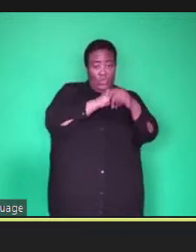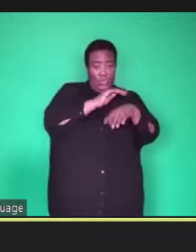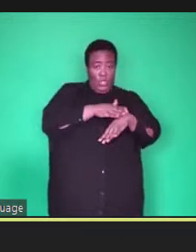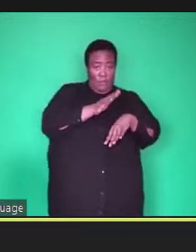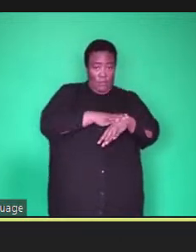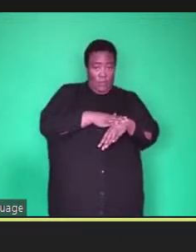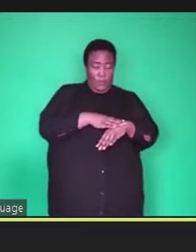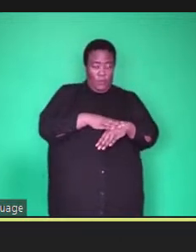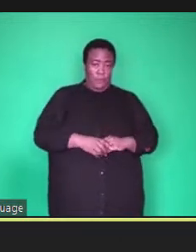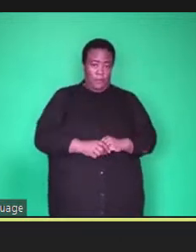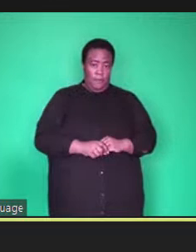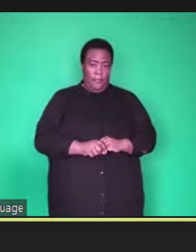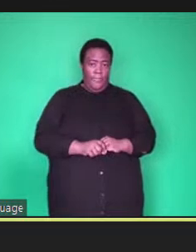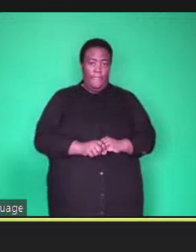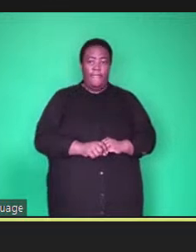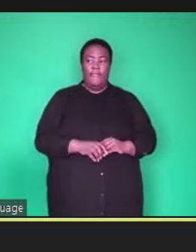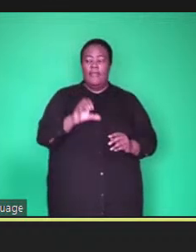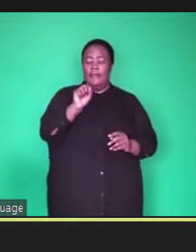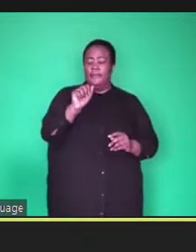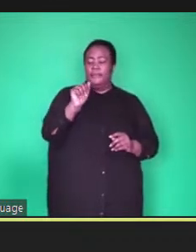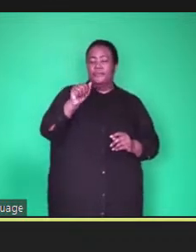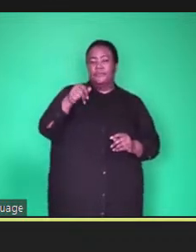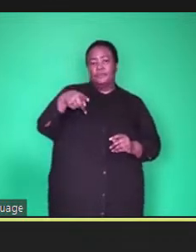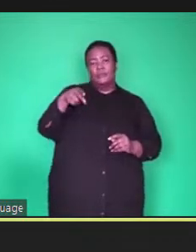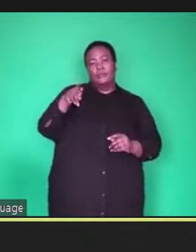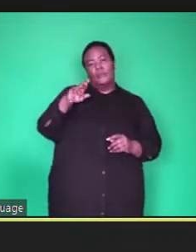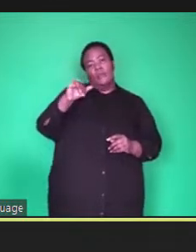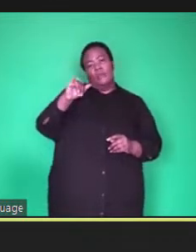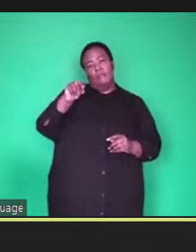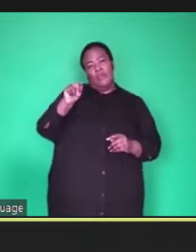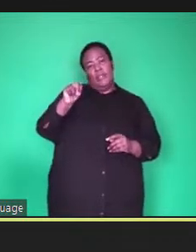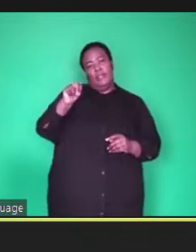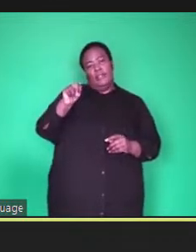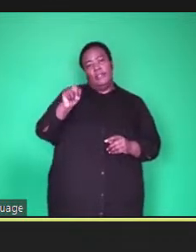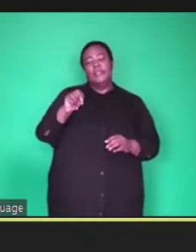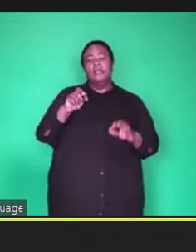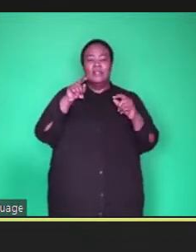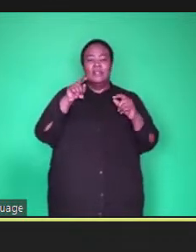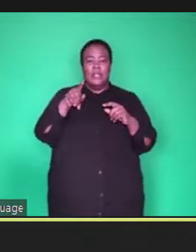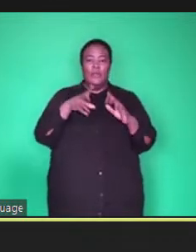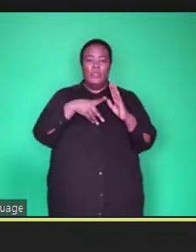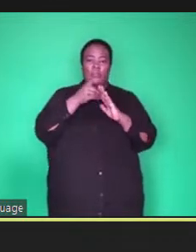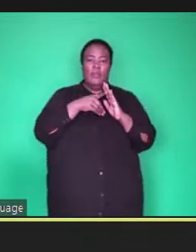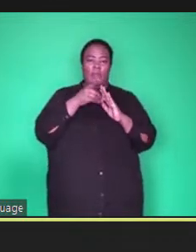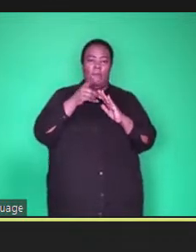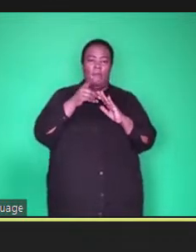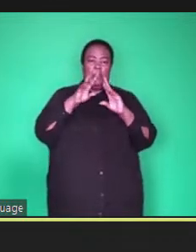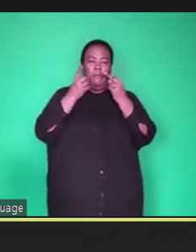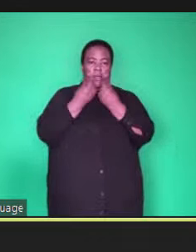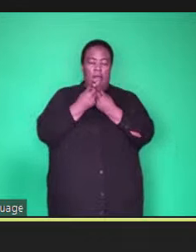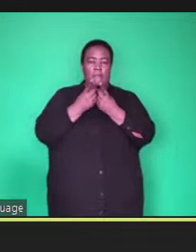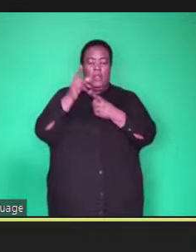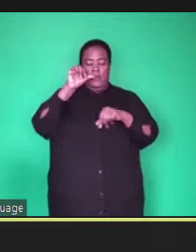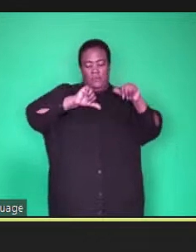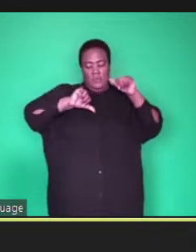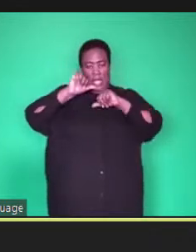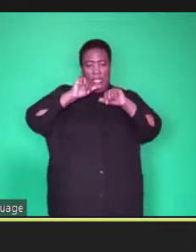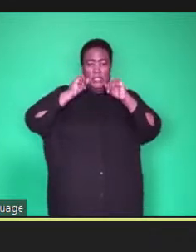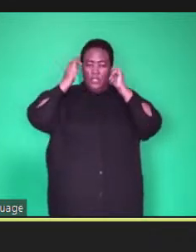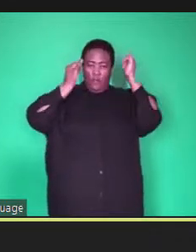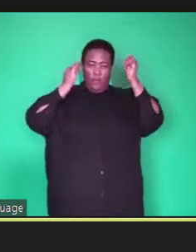routine. SAPRIN, which has been developed by the Department of Science and Innovation, has been in a program